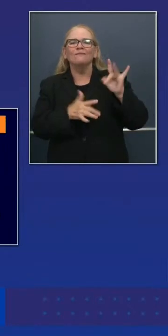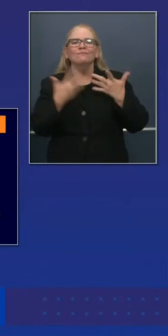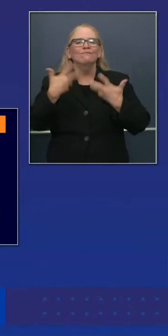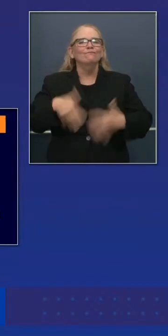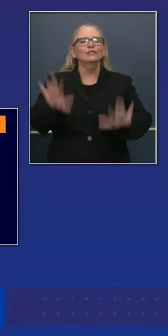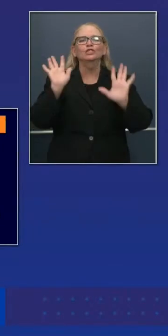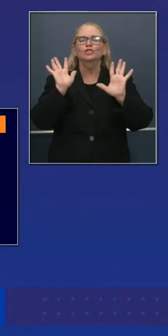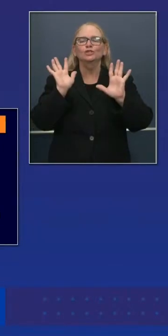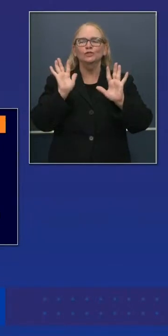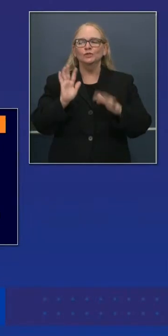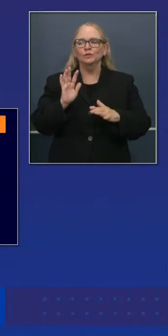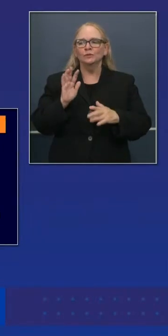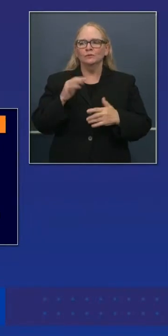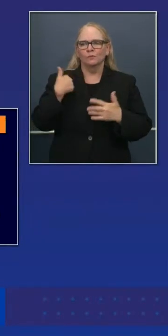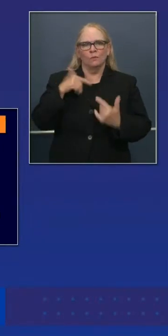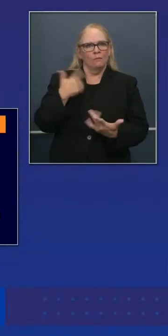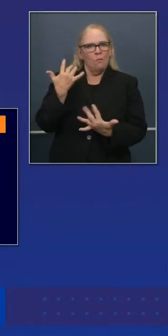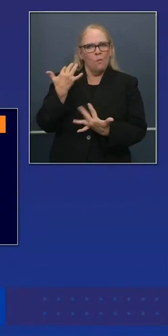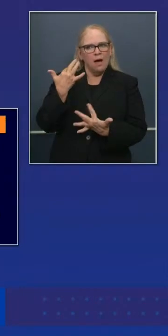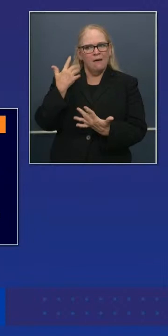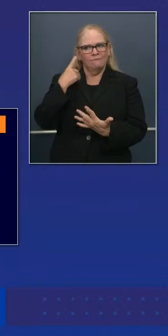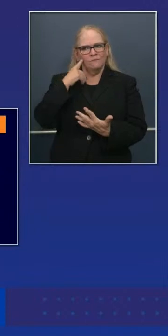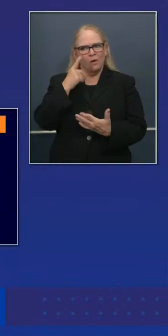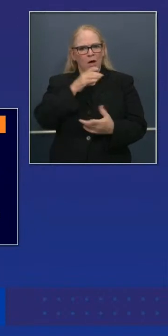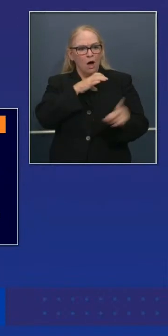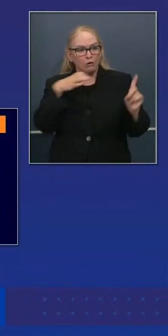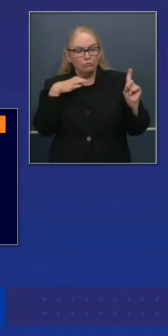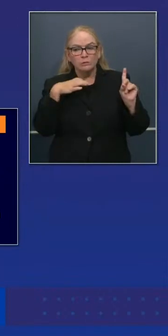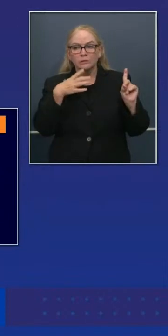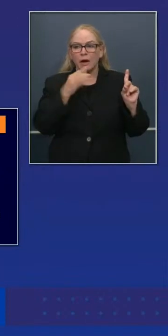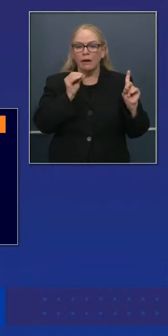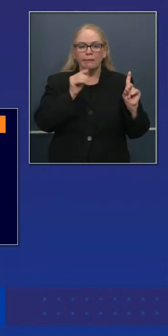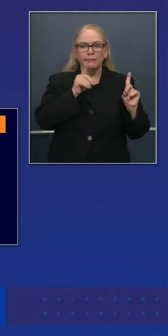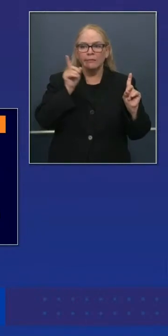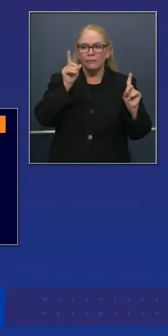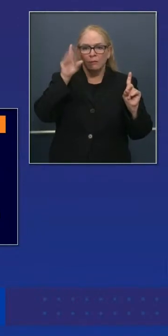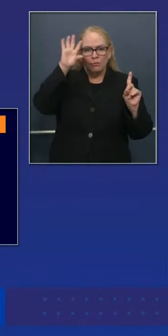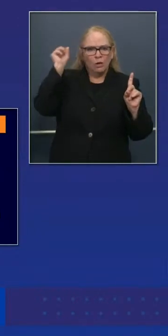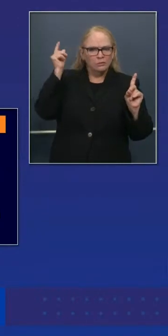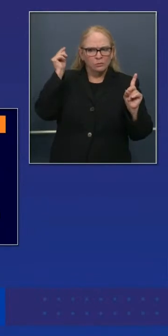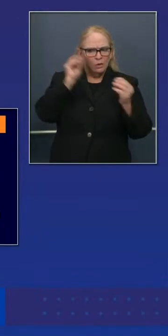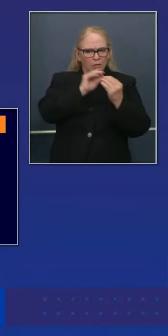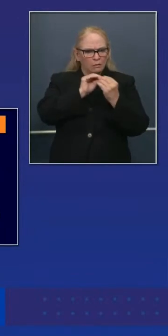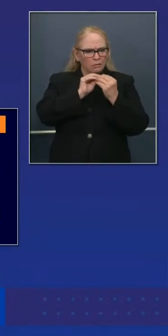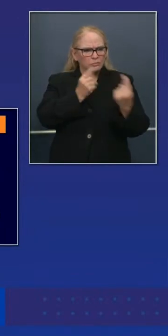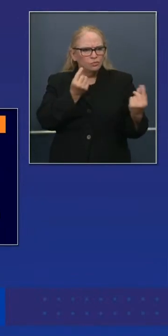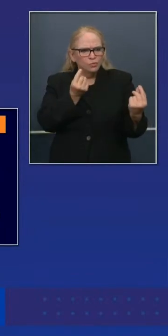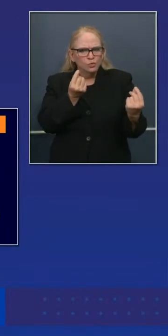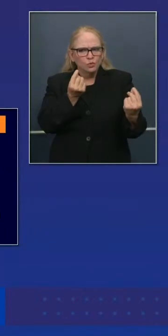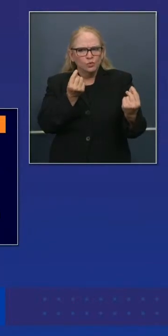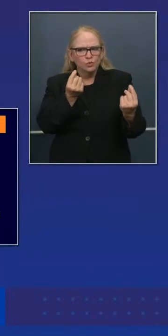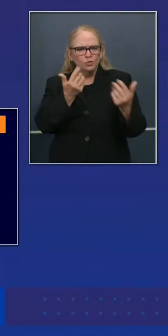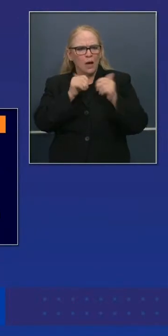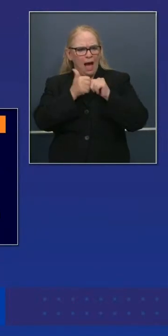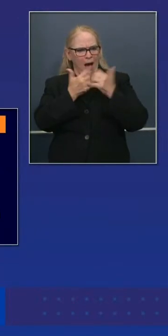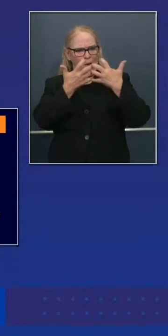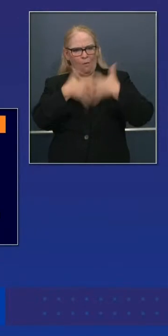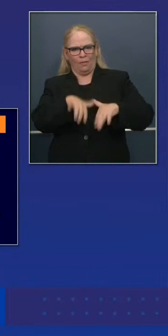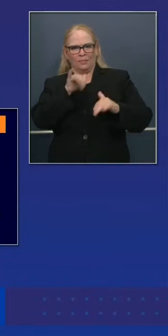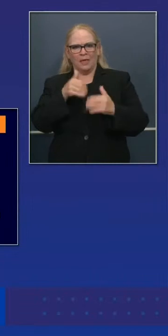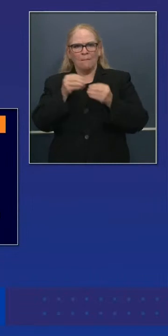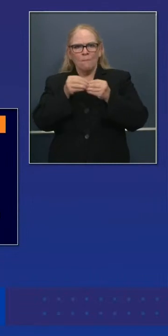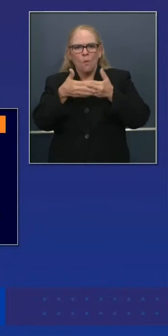waiting for Congress. We've been waiting for the President to respond to that. Unfortunately, there was